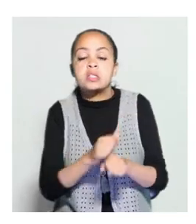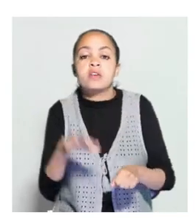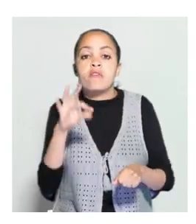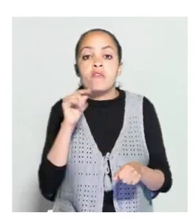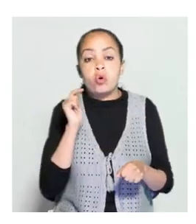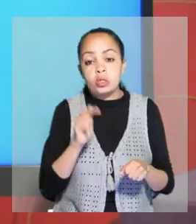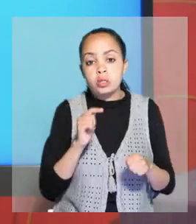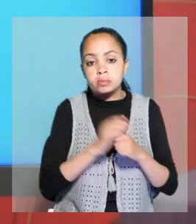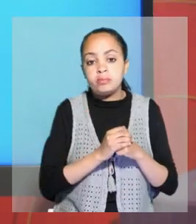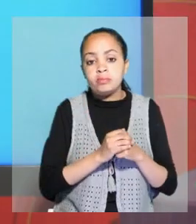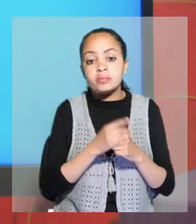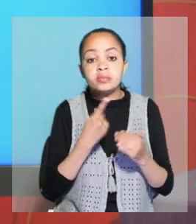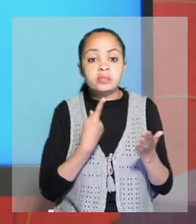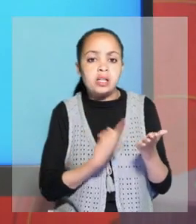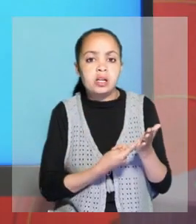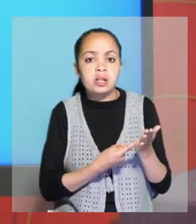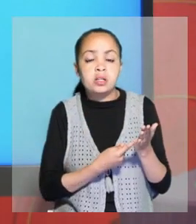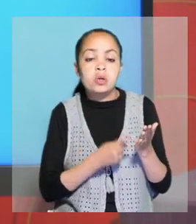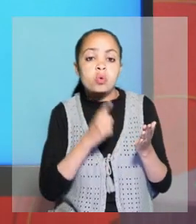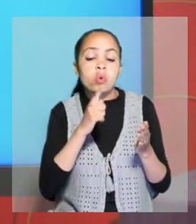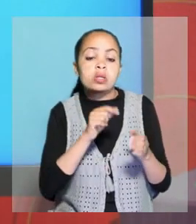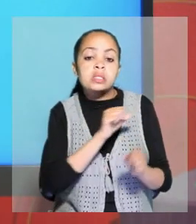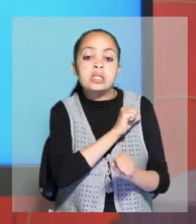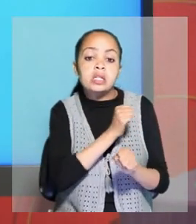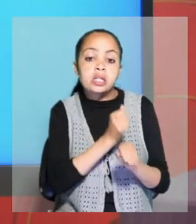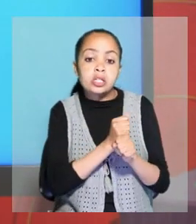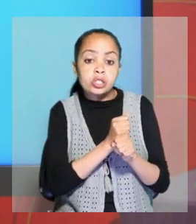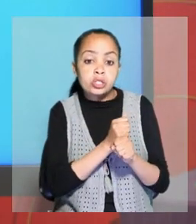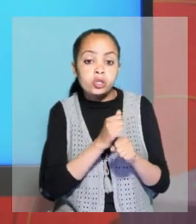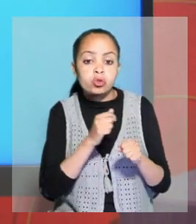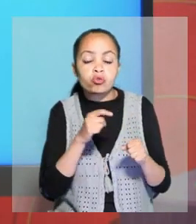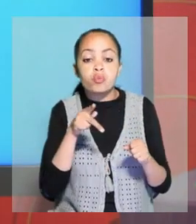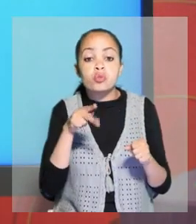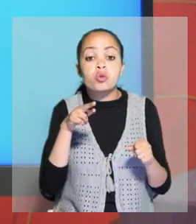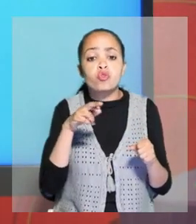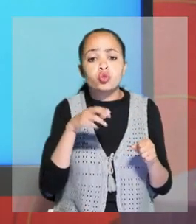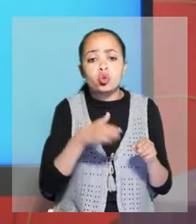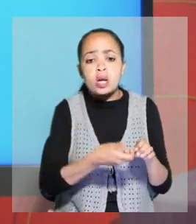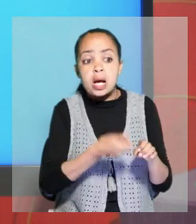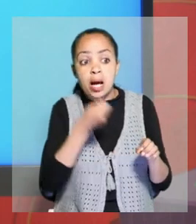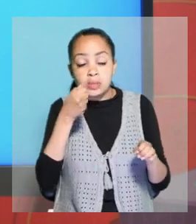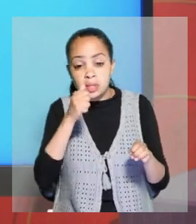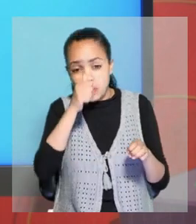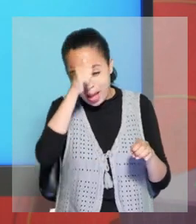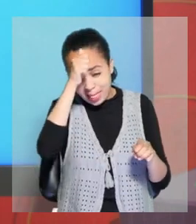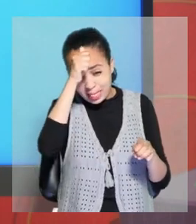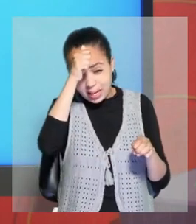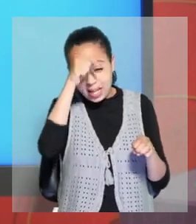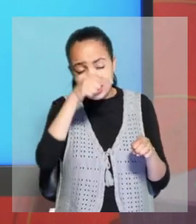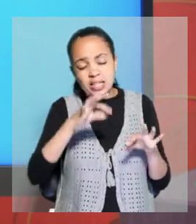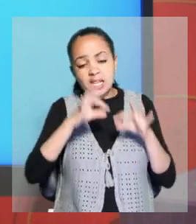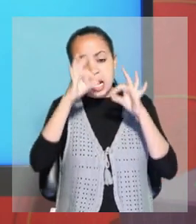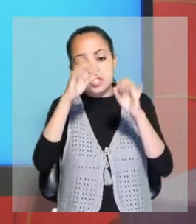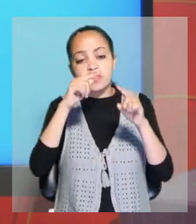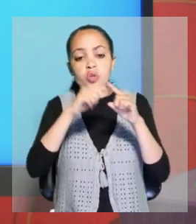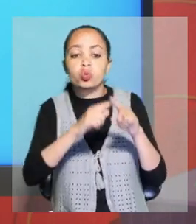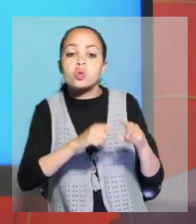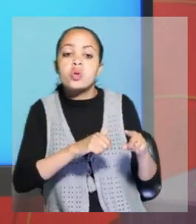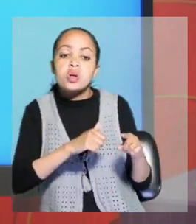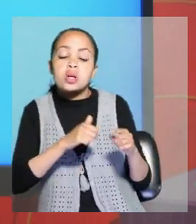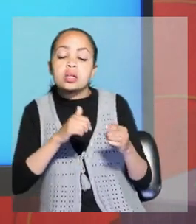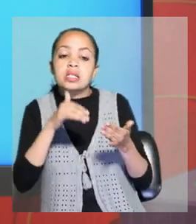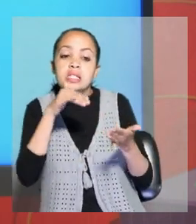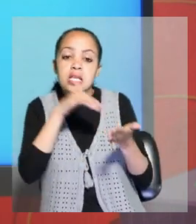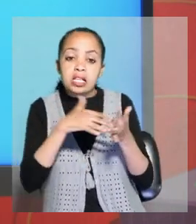here. So here, once energy from the photon become captured by antenna complex, they transfer to that of reaction